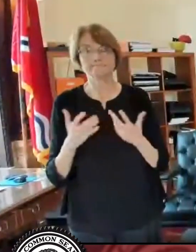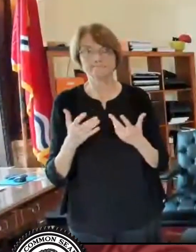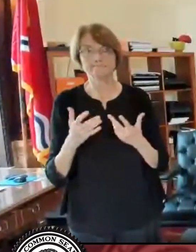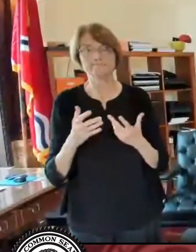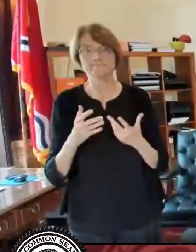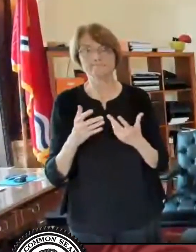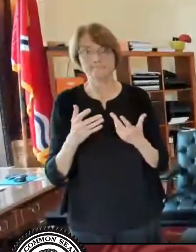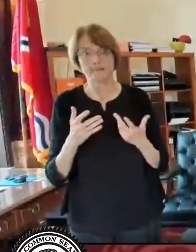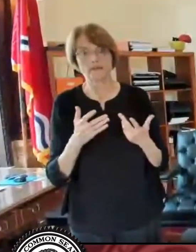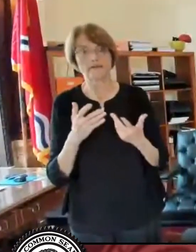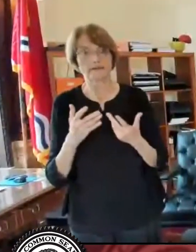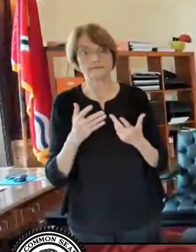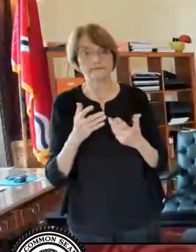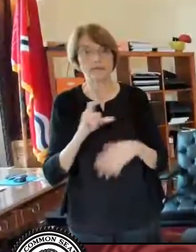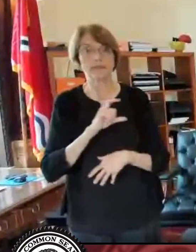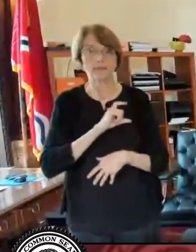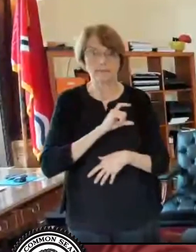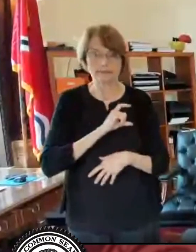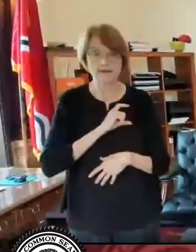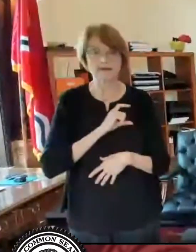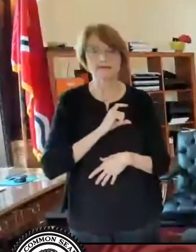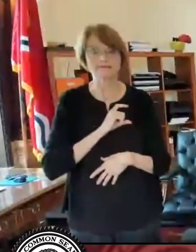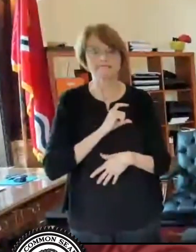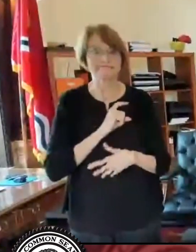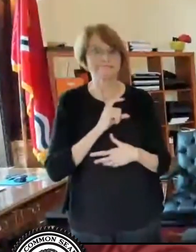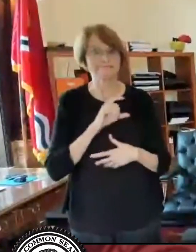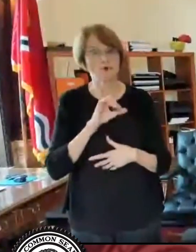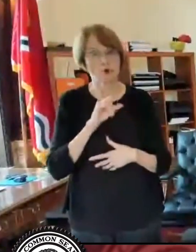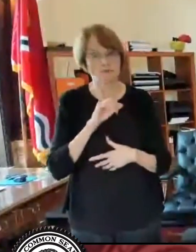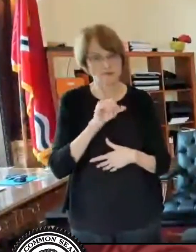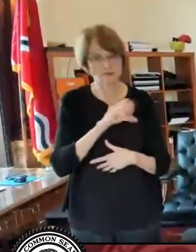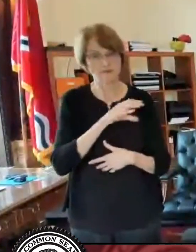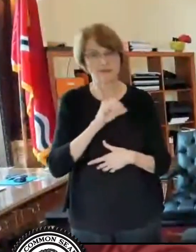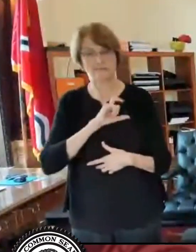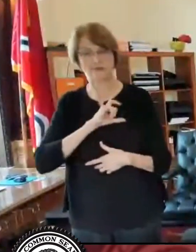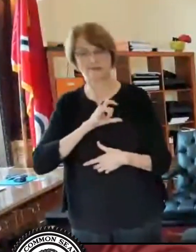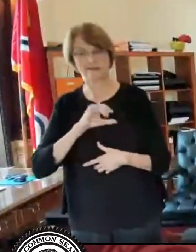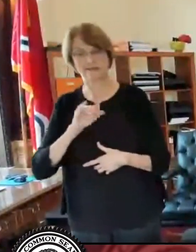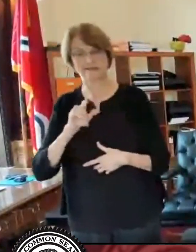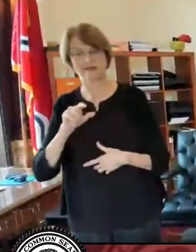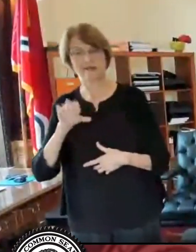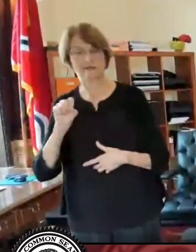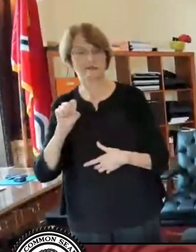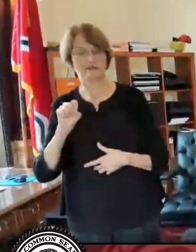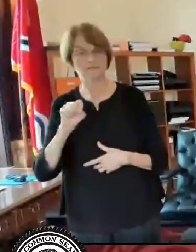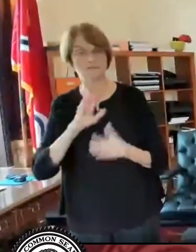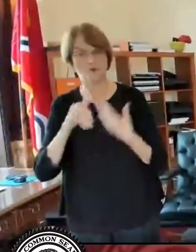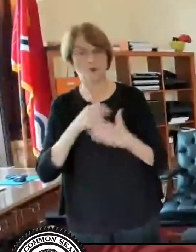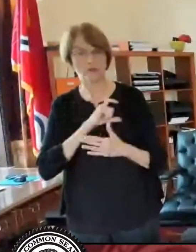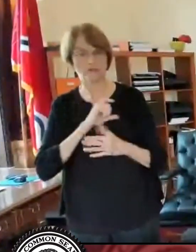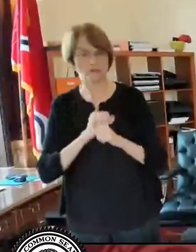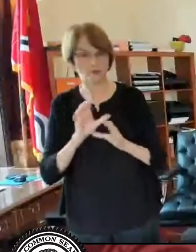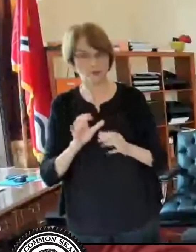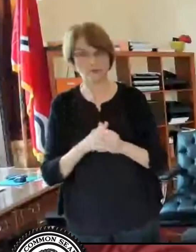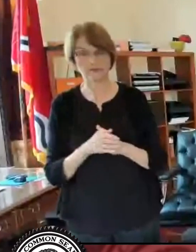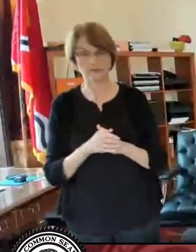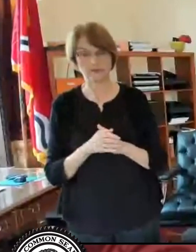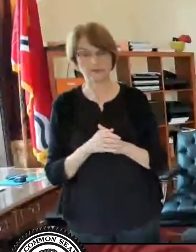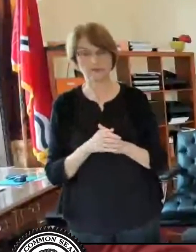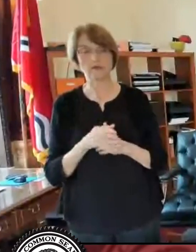police officers and police civilians. So it applies to all those categories. In November,